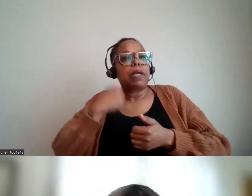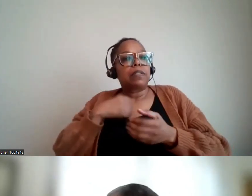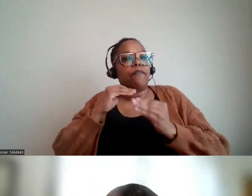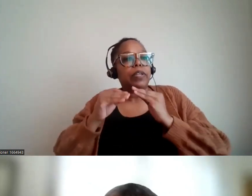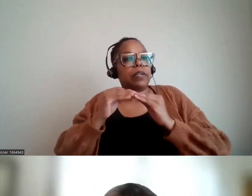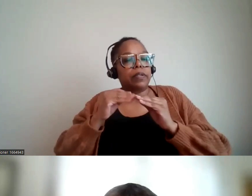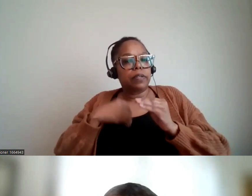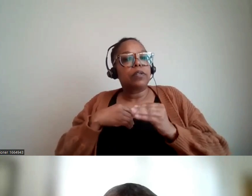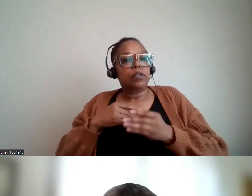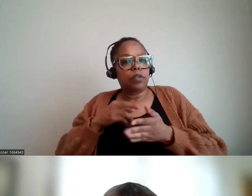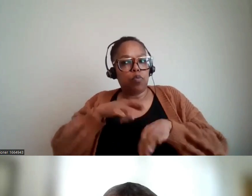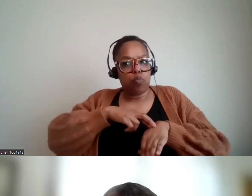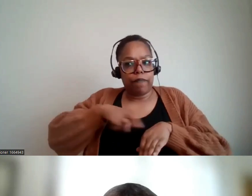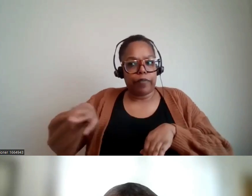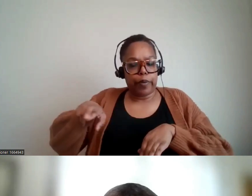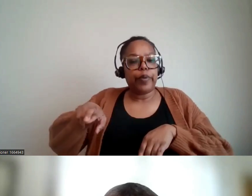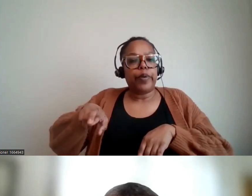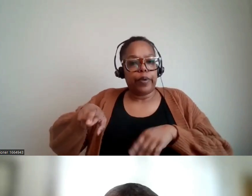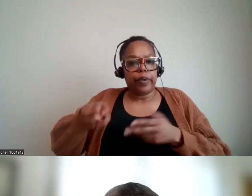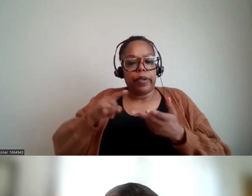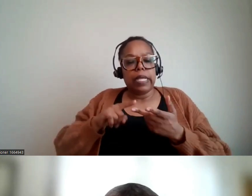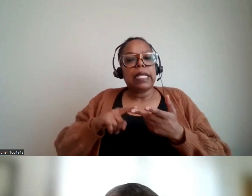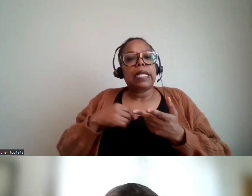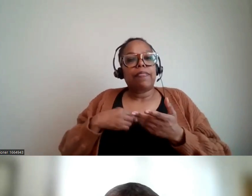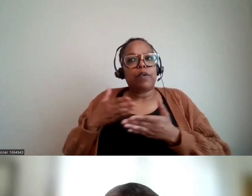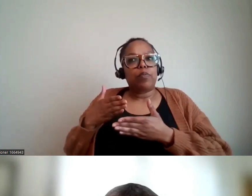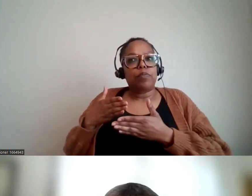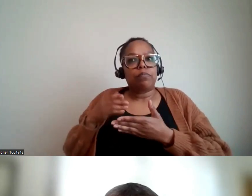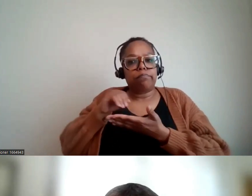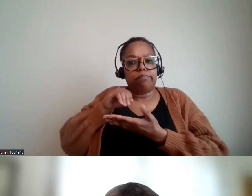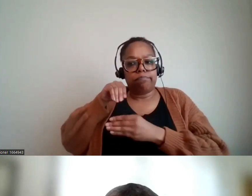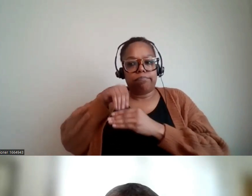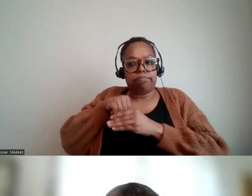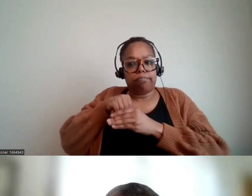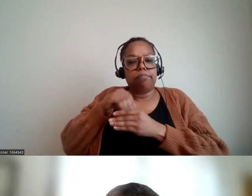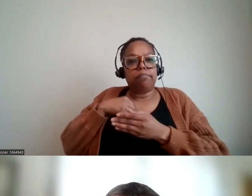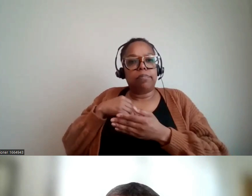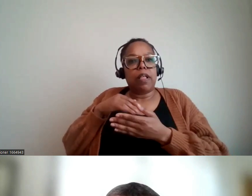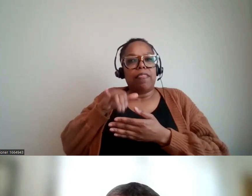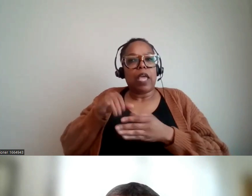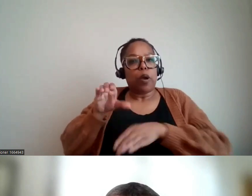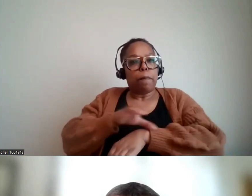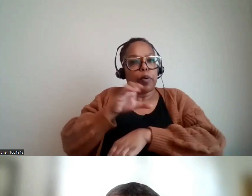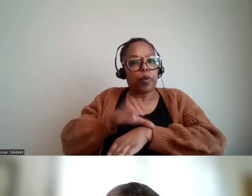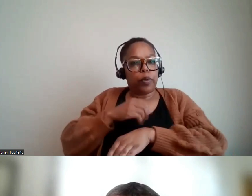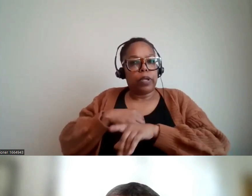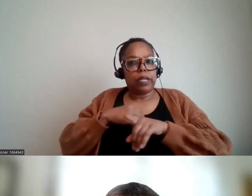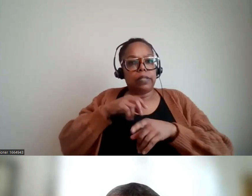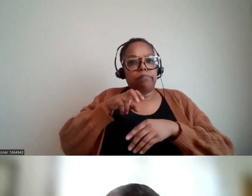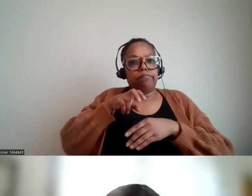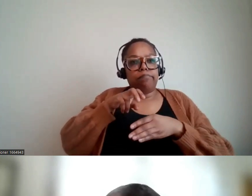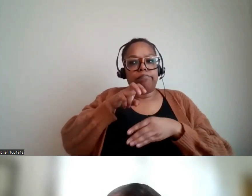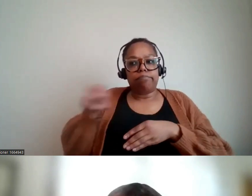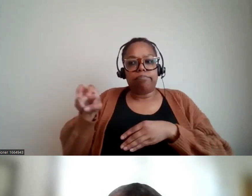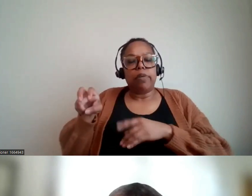put the authorization through that shared electronic record. The therapist will see it, and then they'll contact the family. Part of what